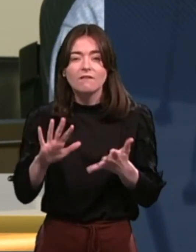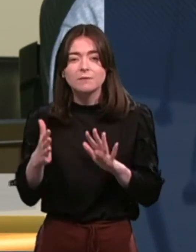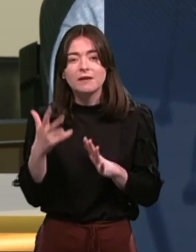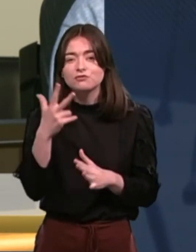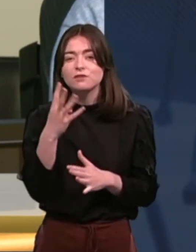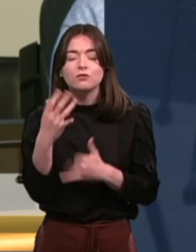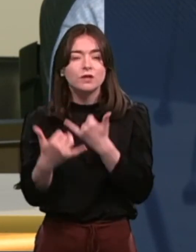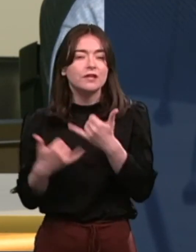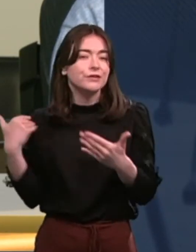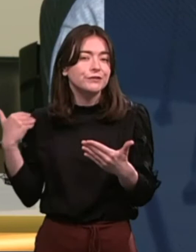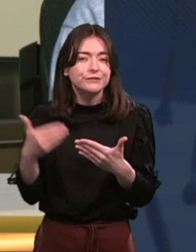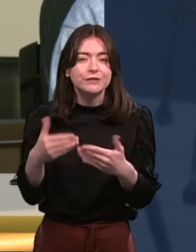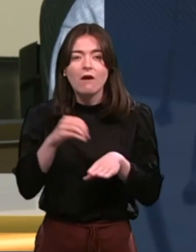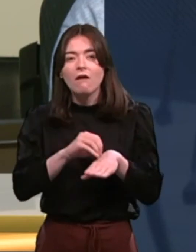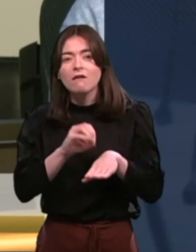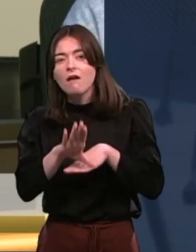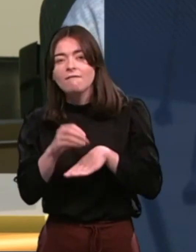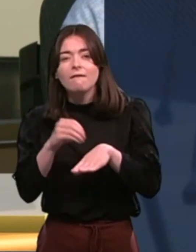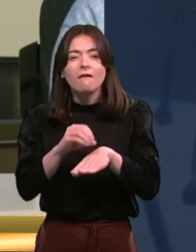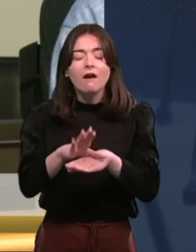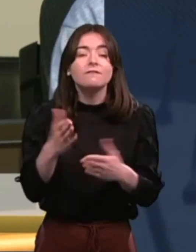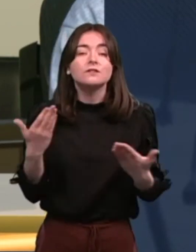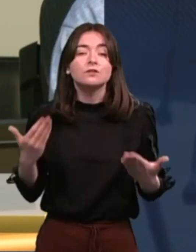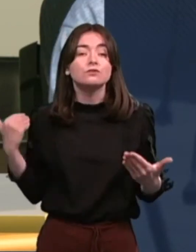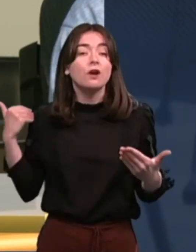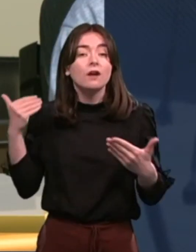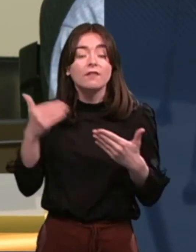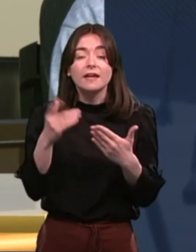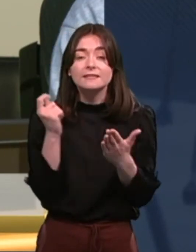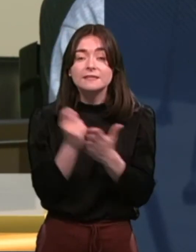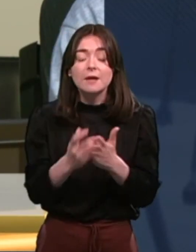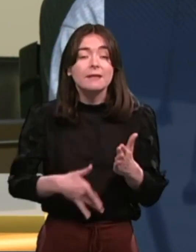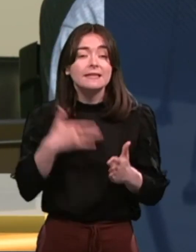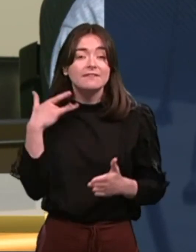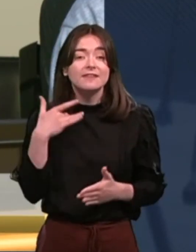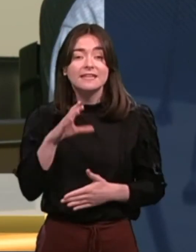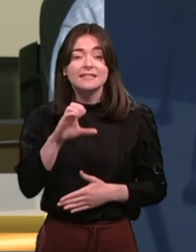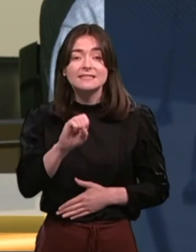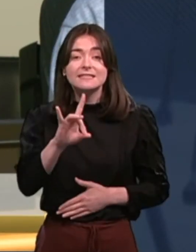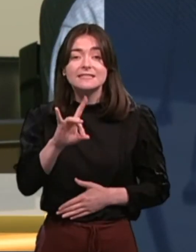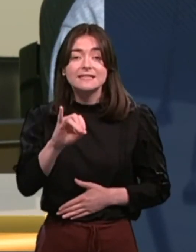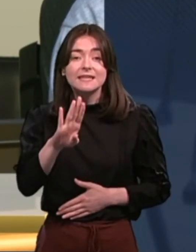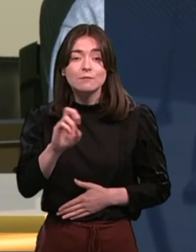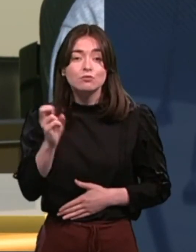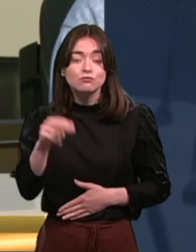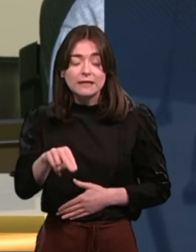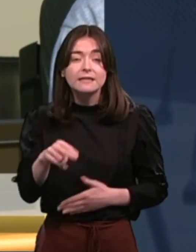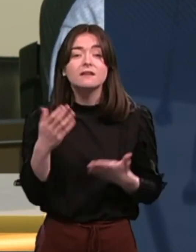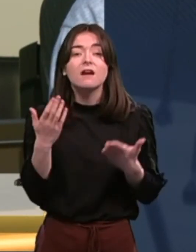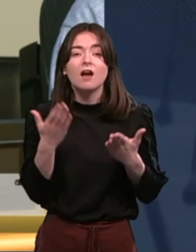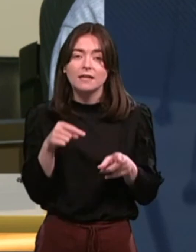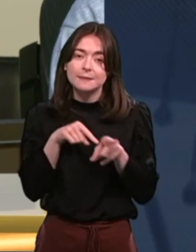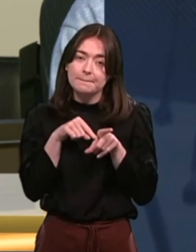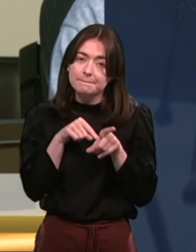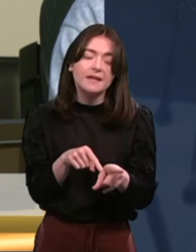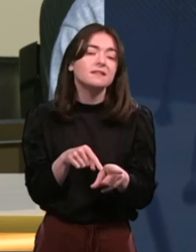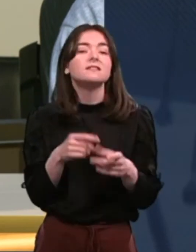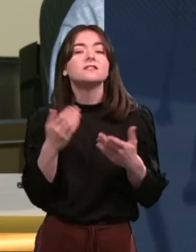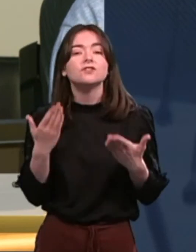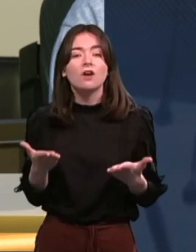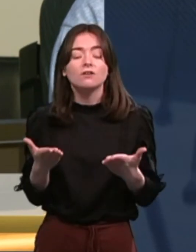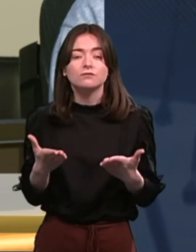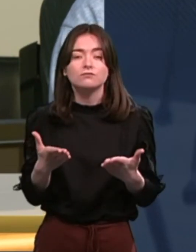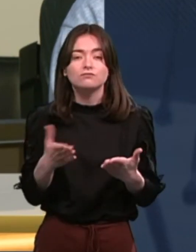years. And so during that time that I was living in Skibbereen, I was heavily dependent on